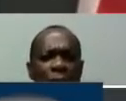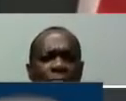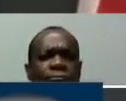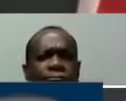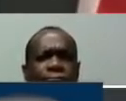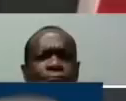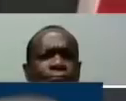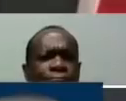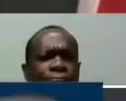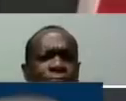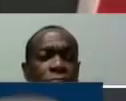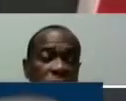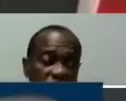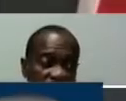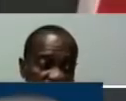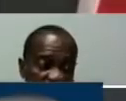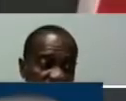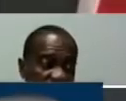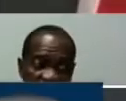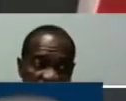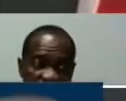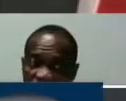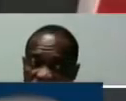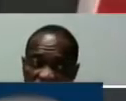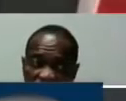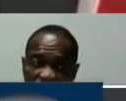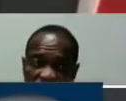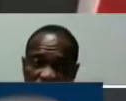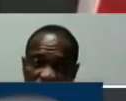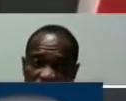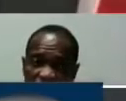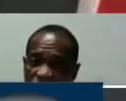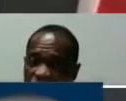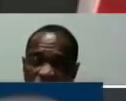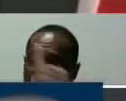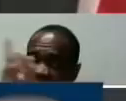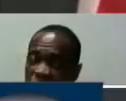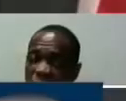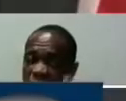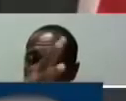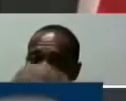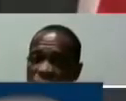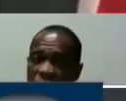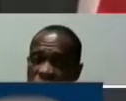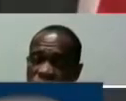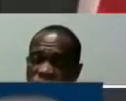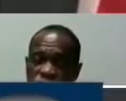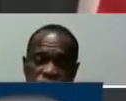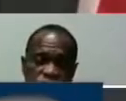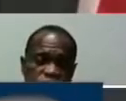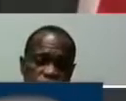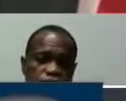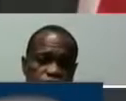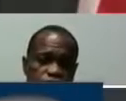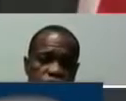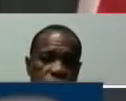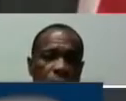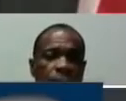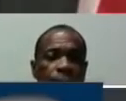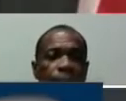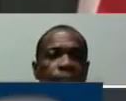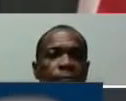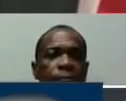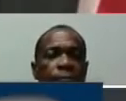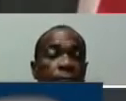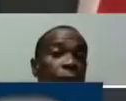In some cases, fines have been imposed on people for not cooperating with the national effort. These are